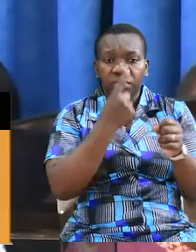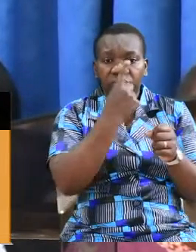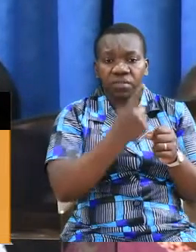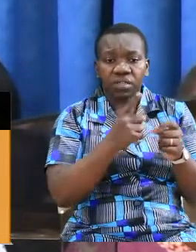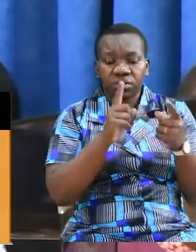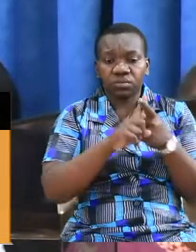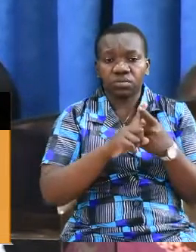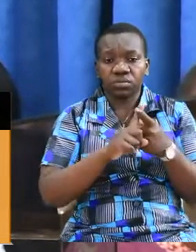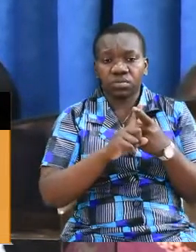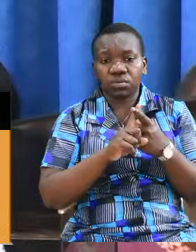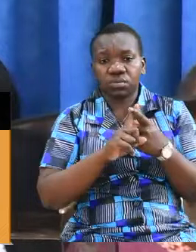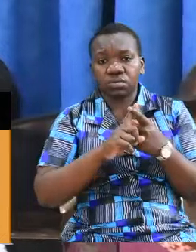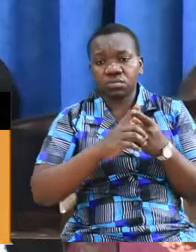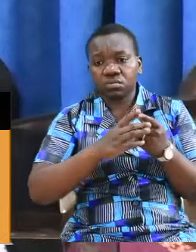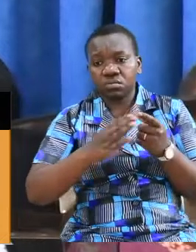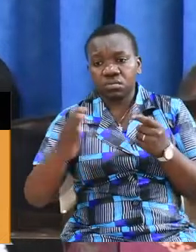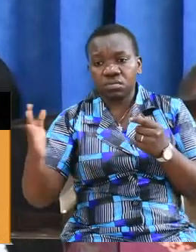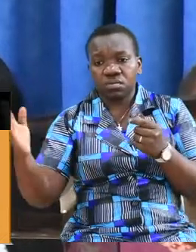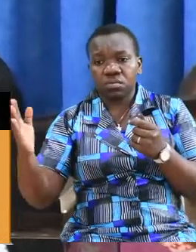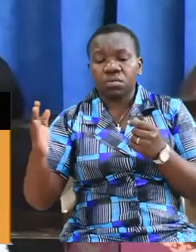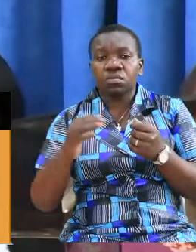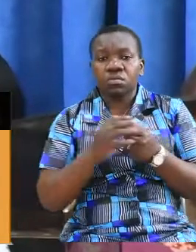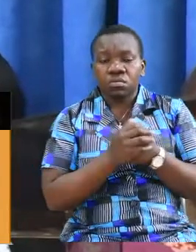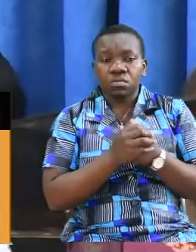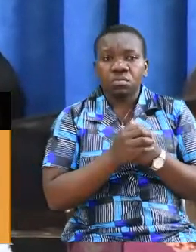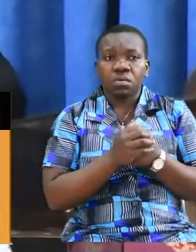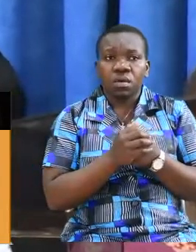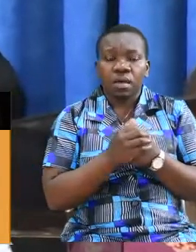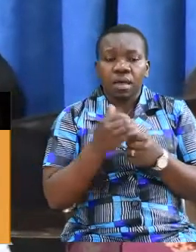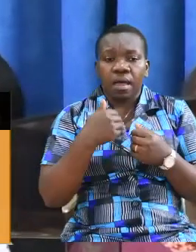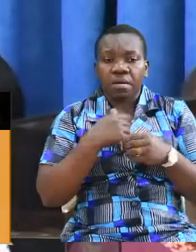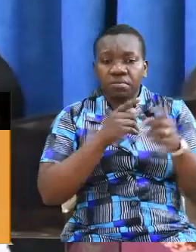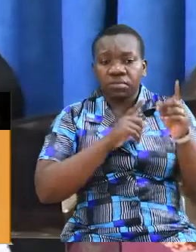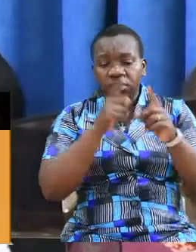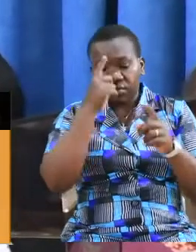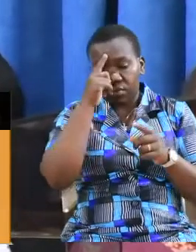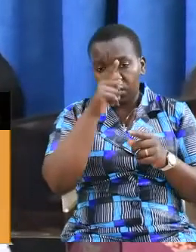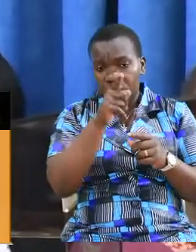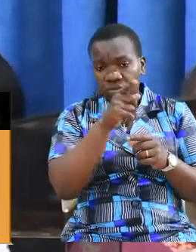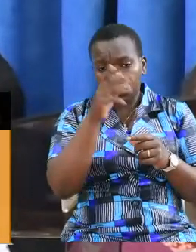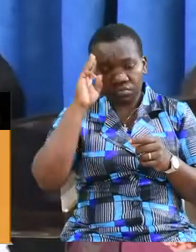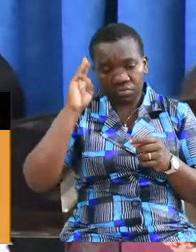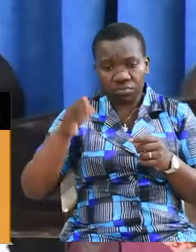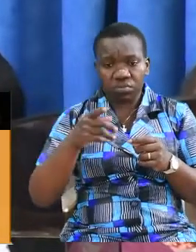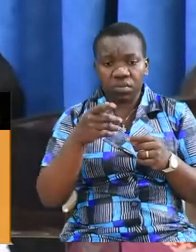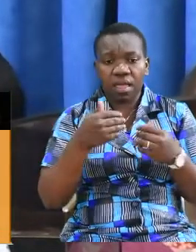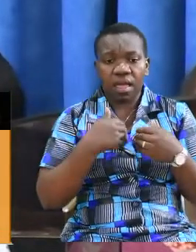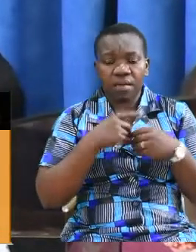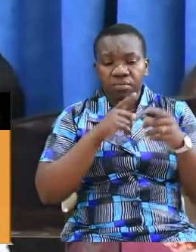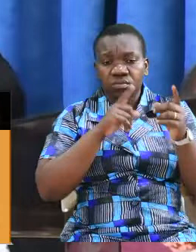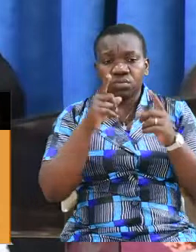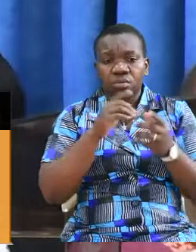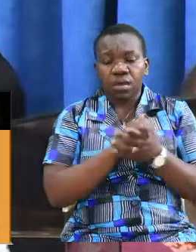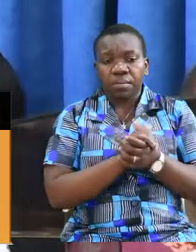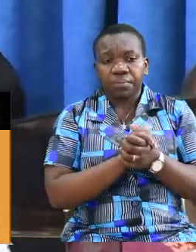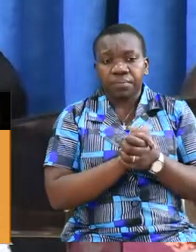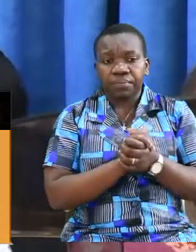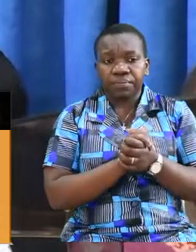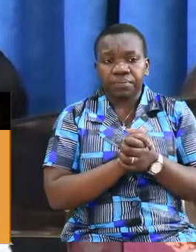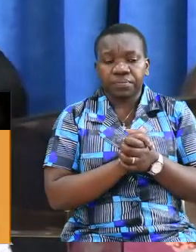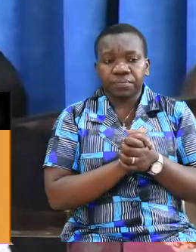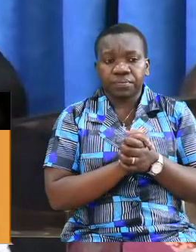2023. Charges are 2,000 per person. Registration to be done before 16th April.